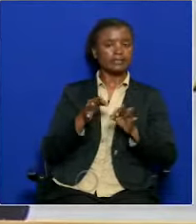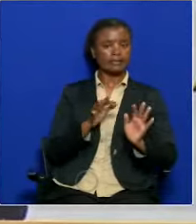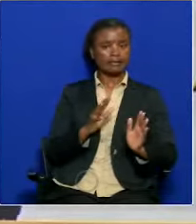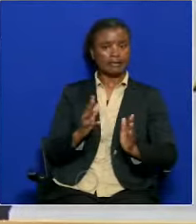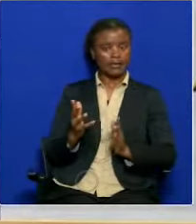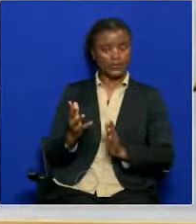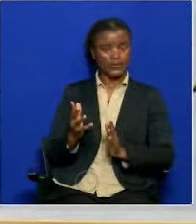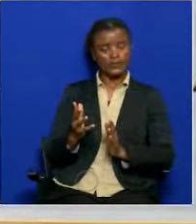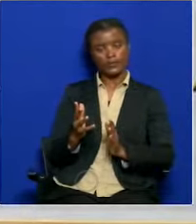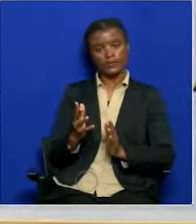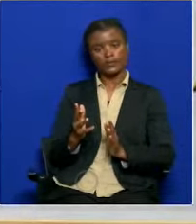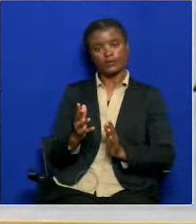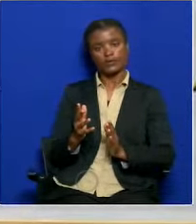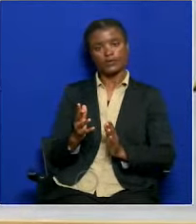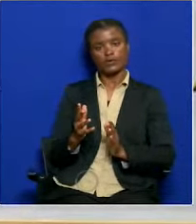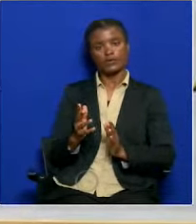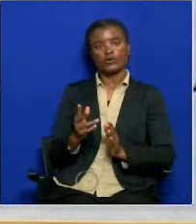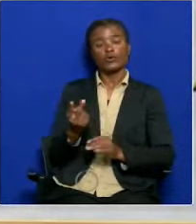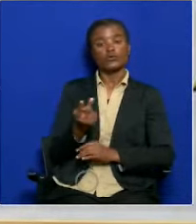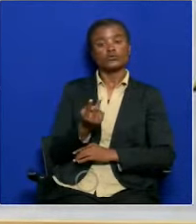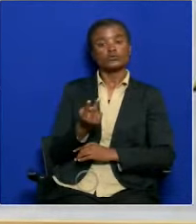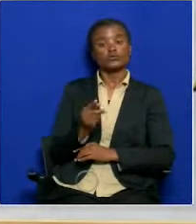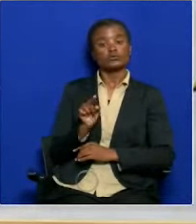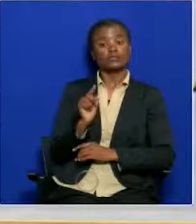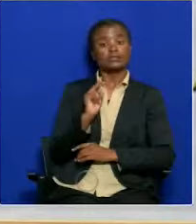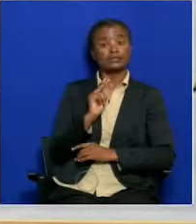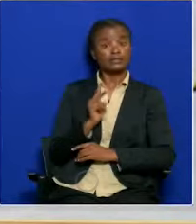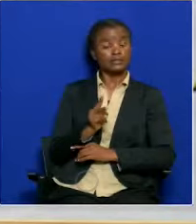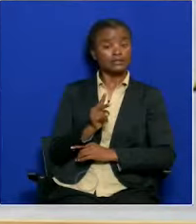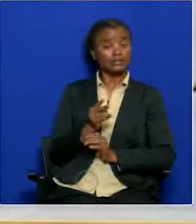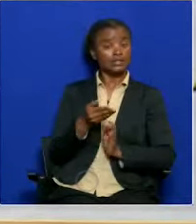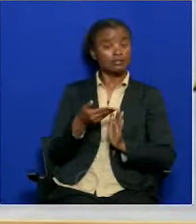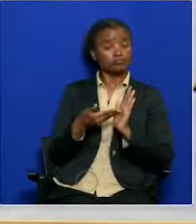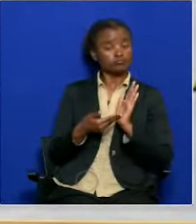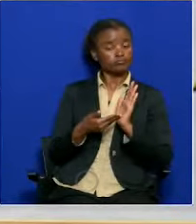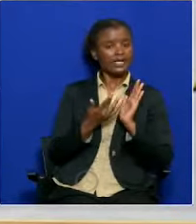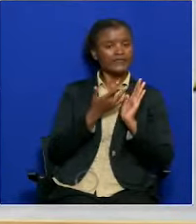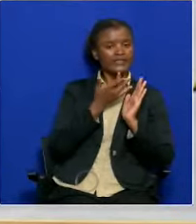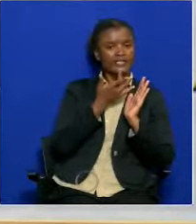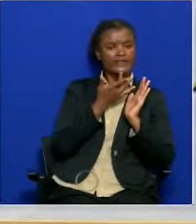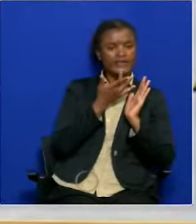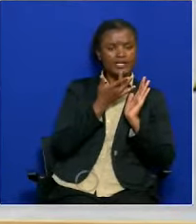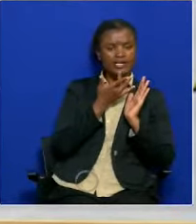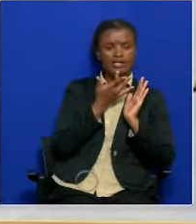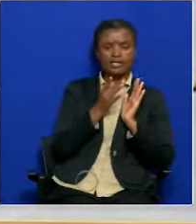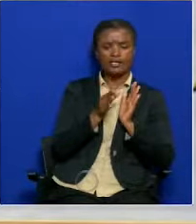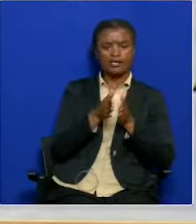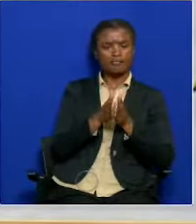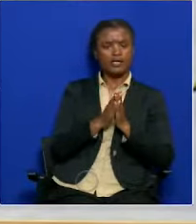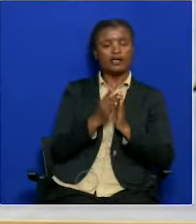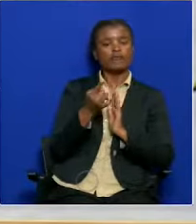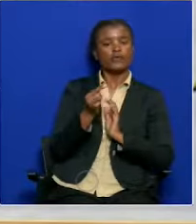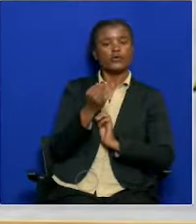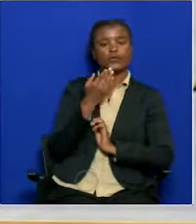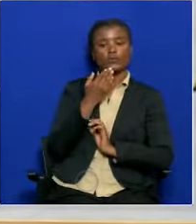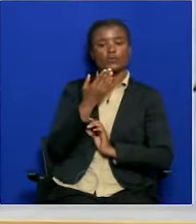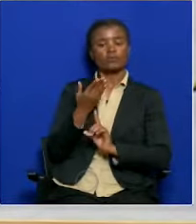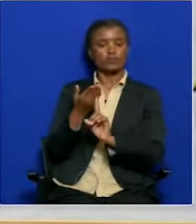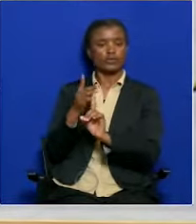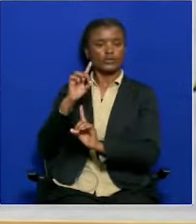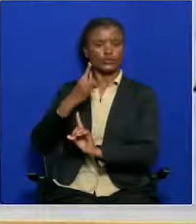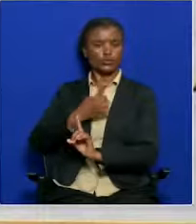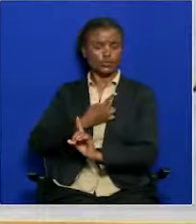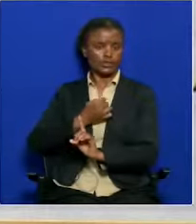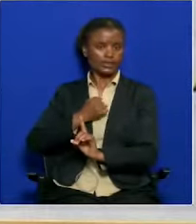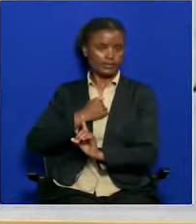even if you can see there, the favor sought is for my daughter. And he speaks to